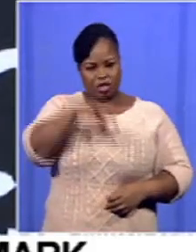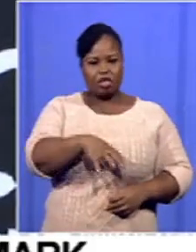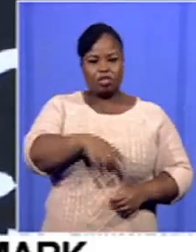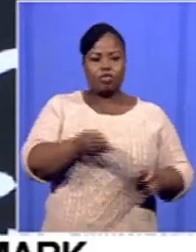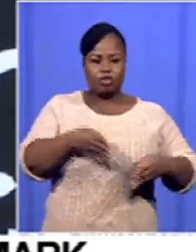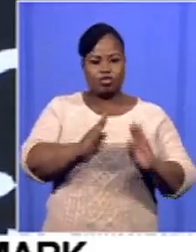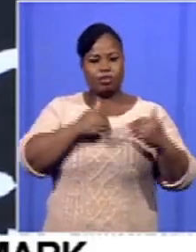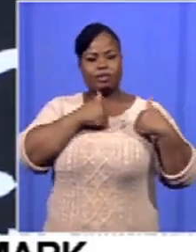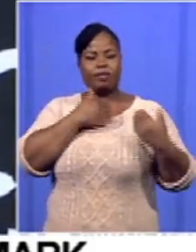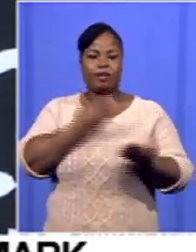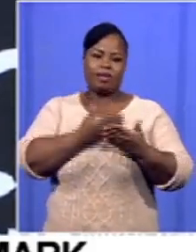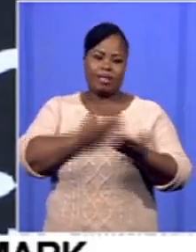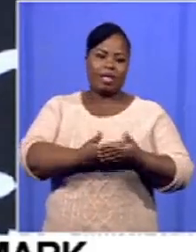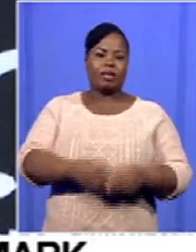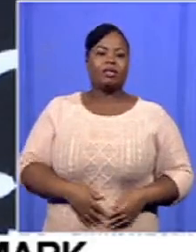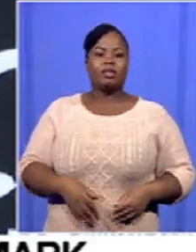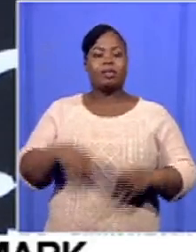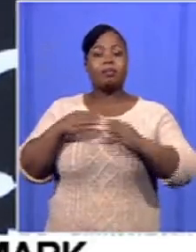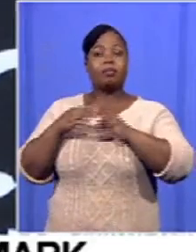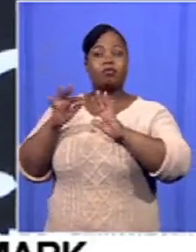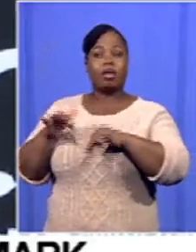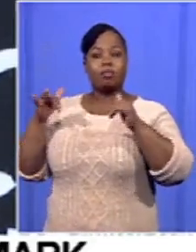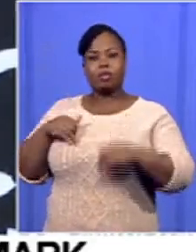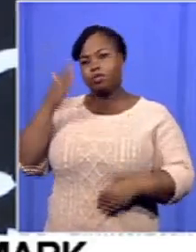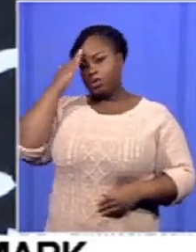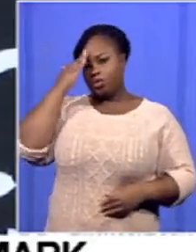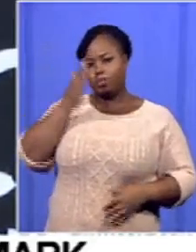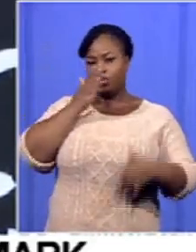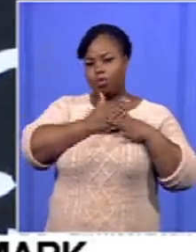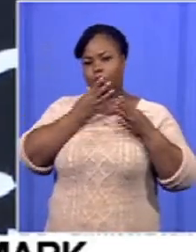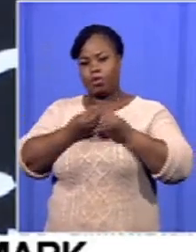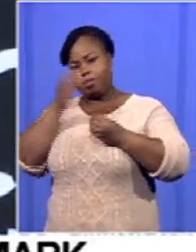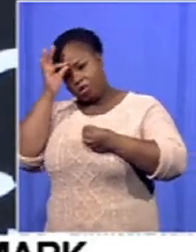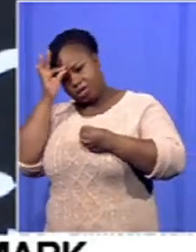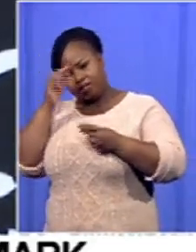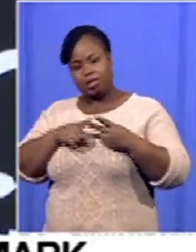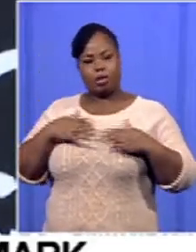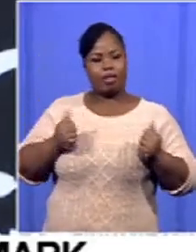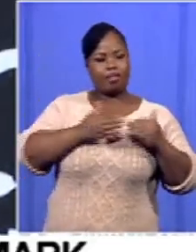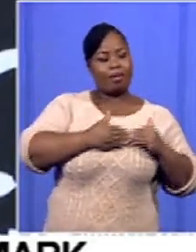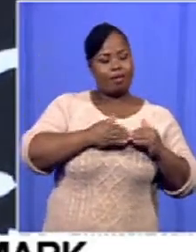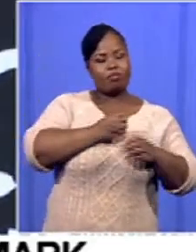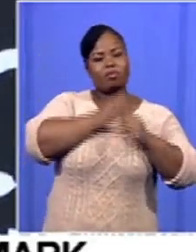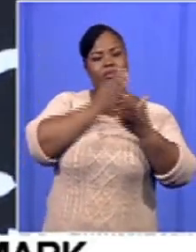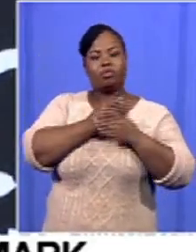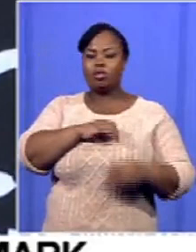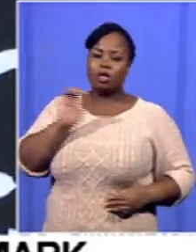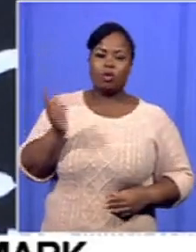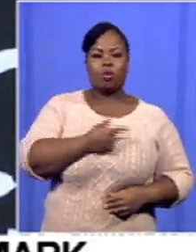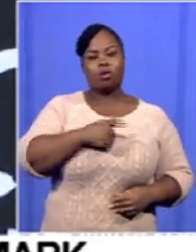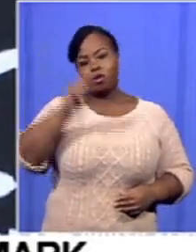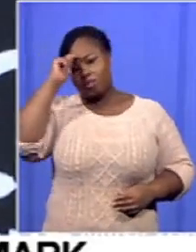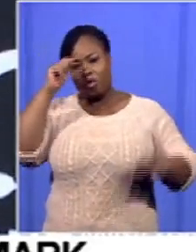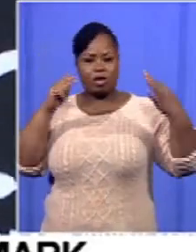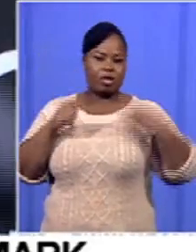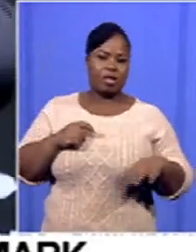streets can be safer, and our MPs will know we must work with the police, with the healthcare, to make sure that every boy and